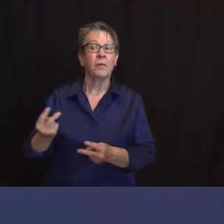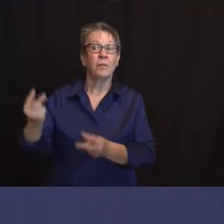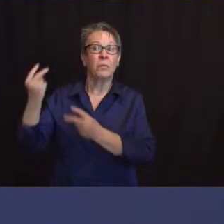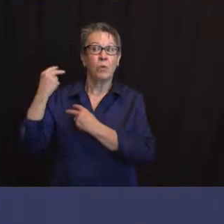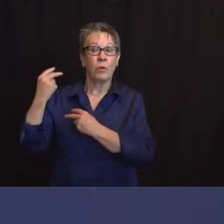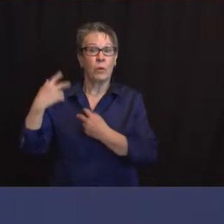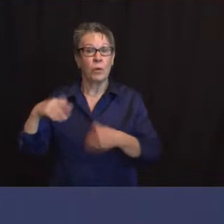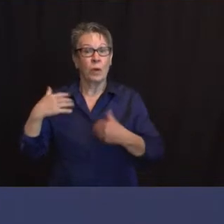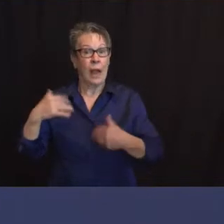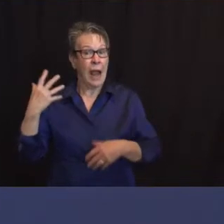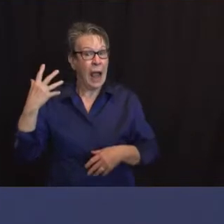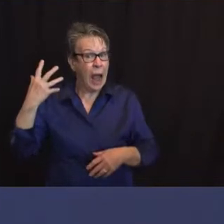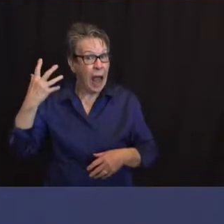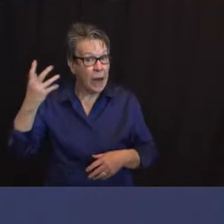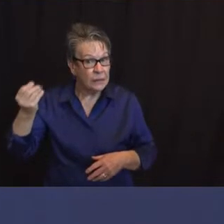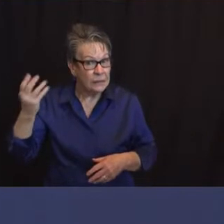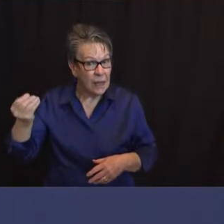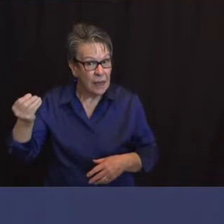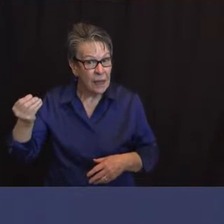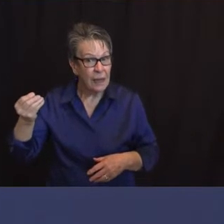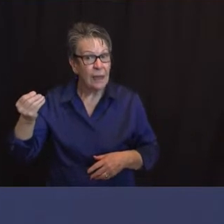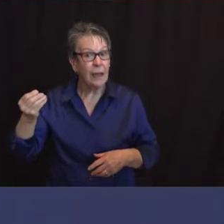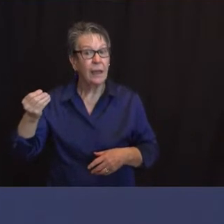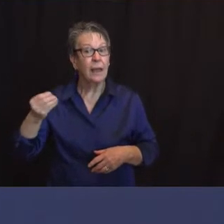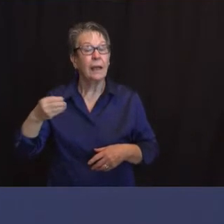was an incredible